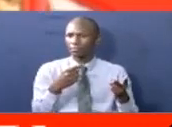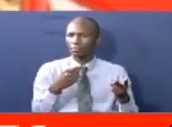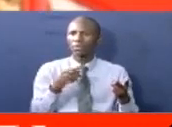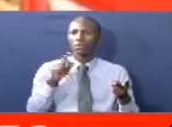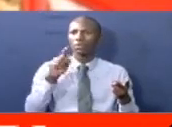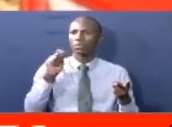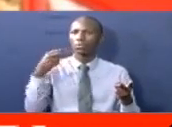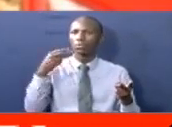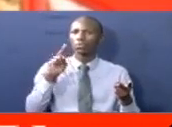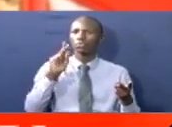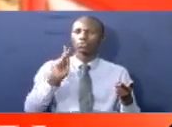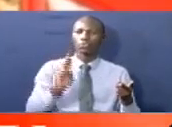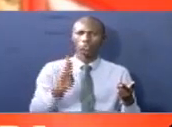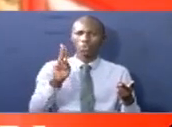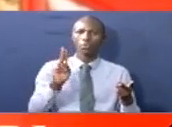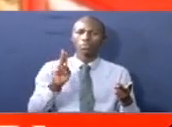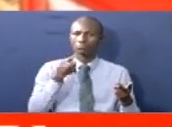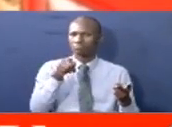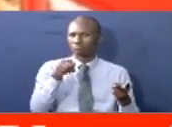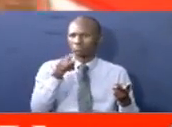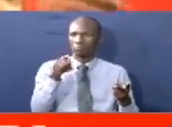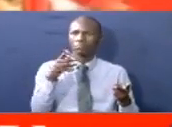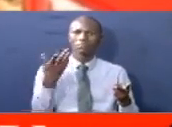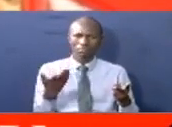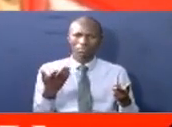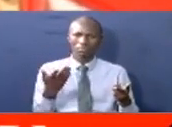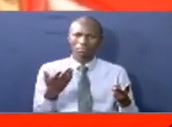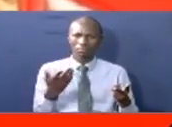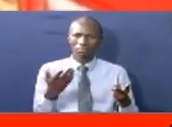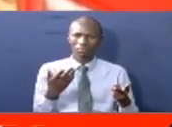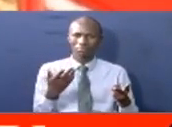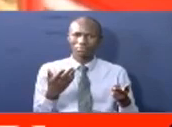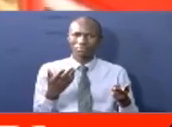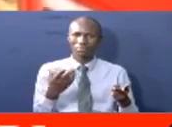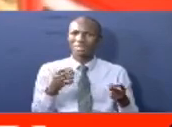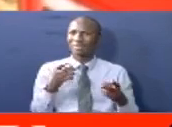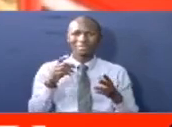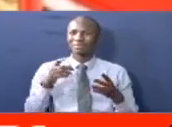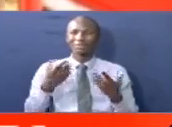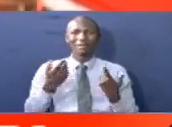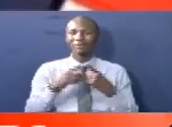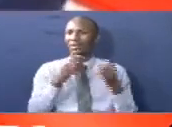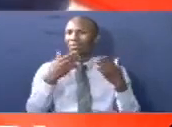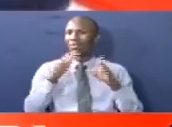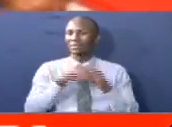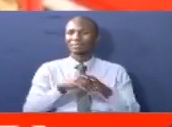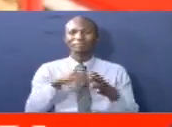Harithuku, who was banished by the colonialists and detained in